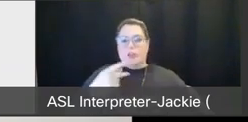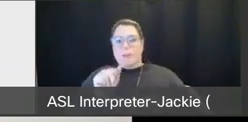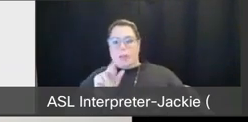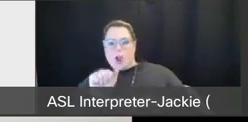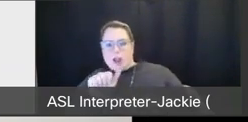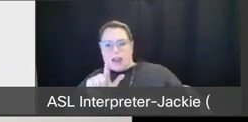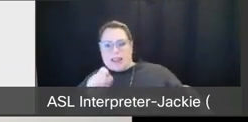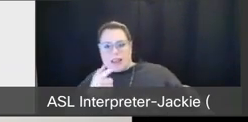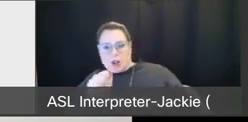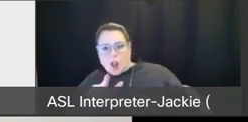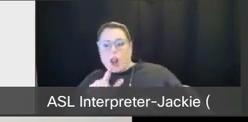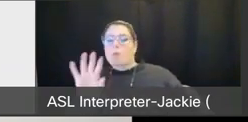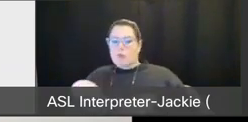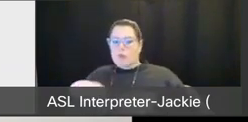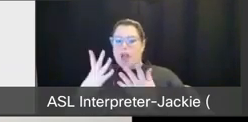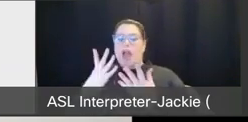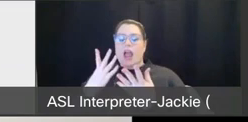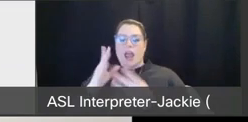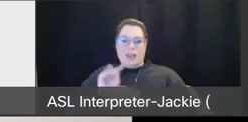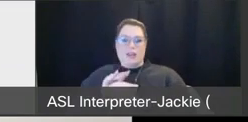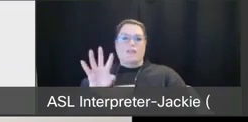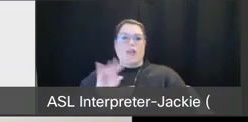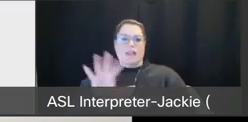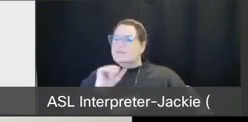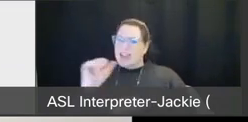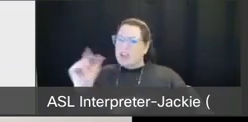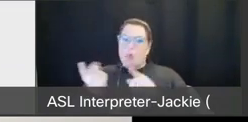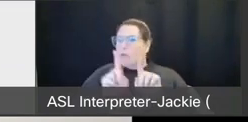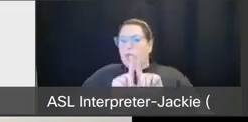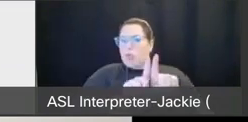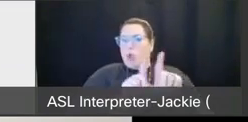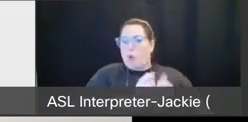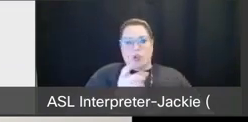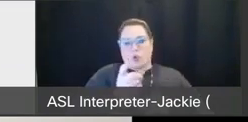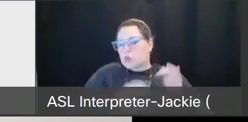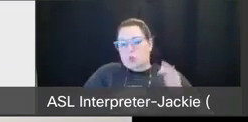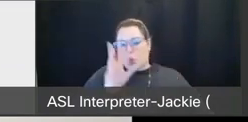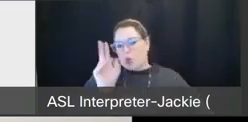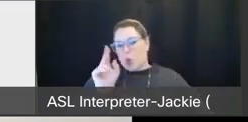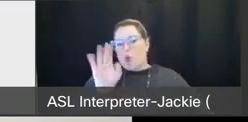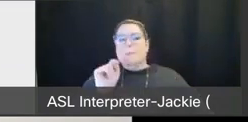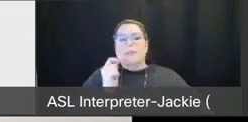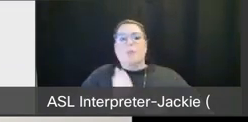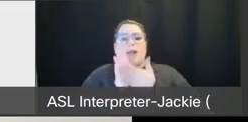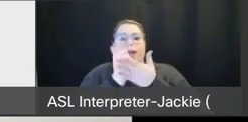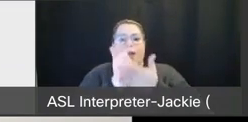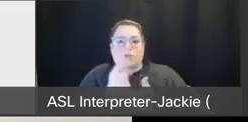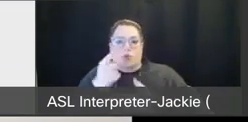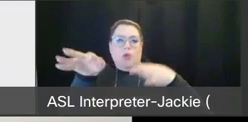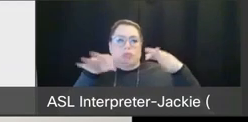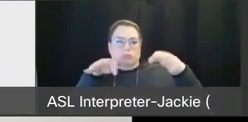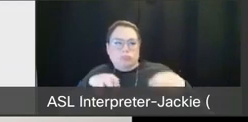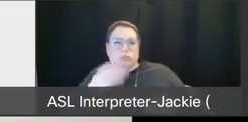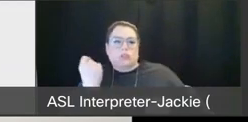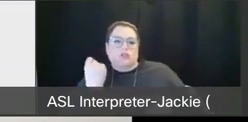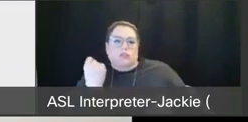and they provide legal advice. They won't go to court to represent you, but they will assist you in representing yourself. So these are